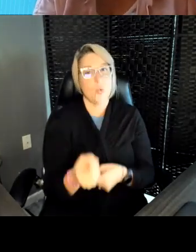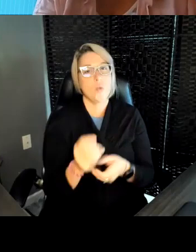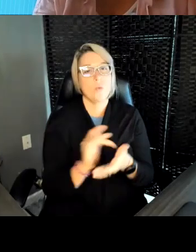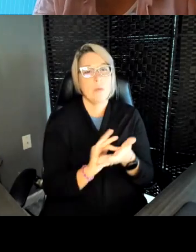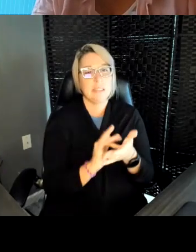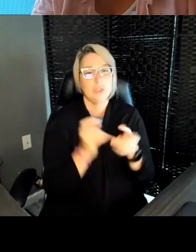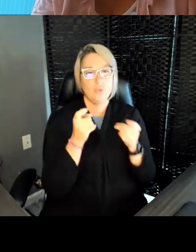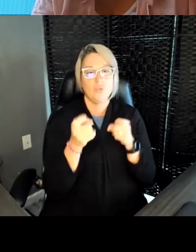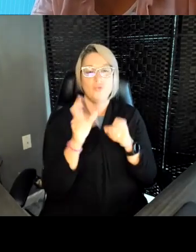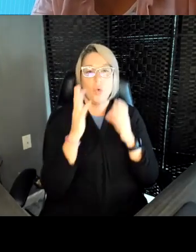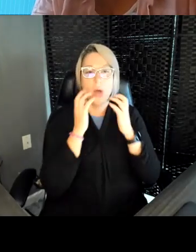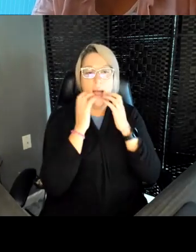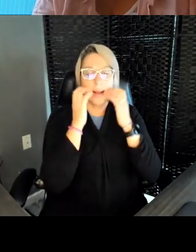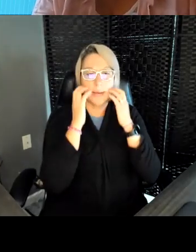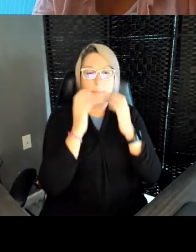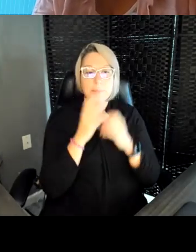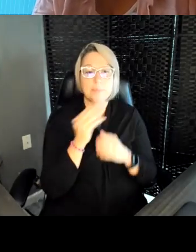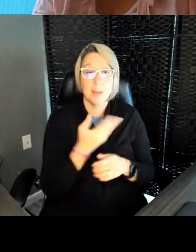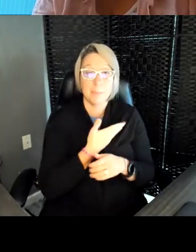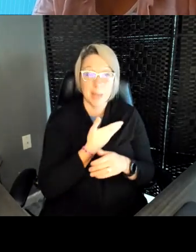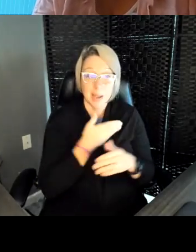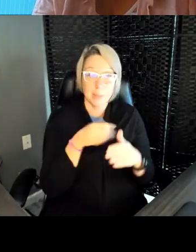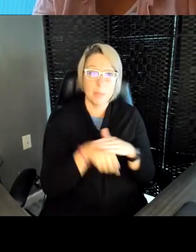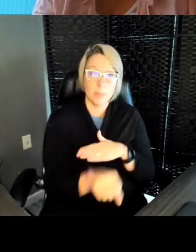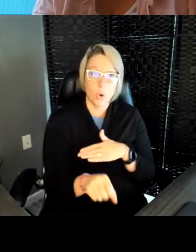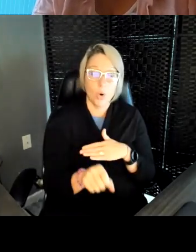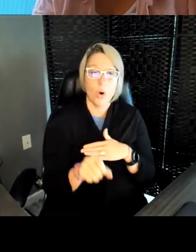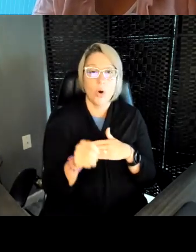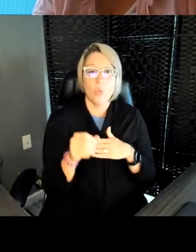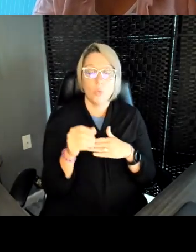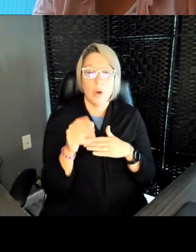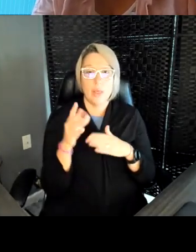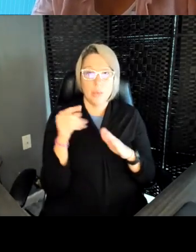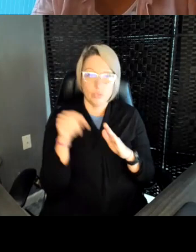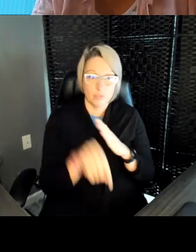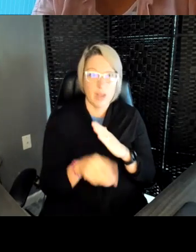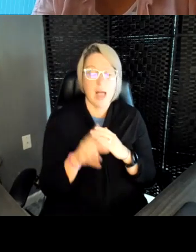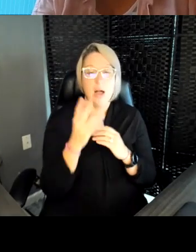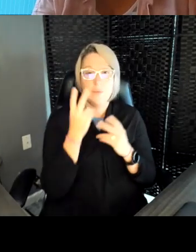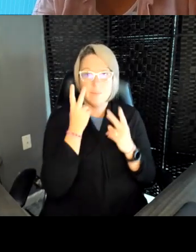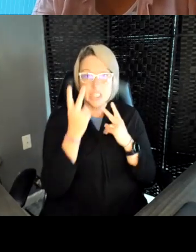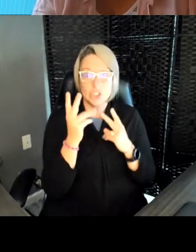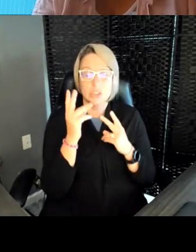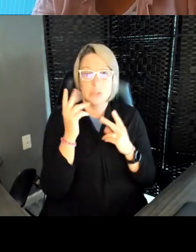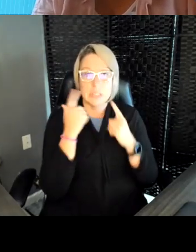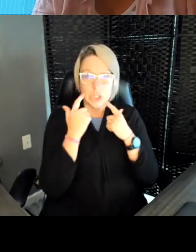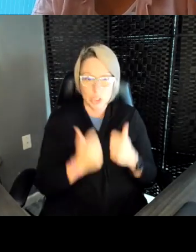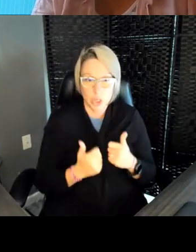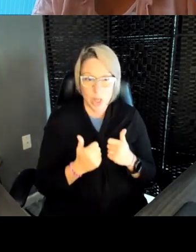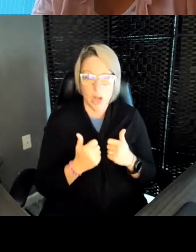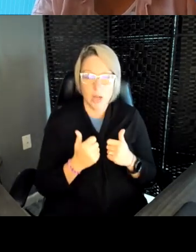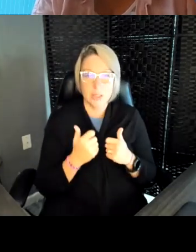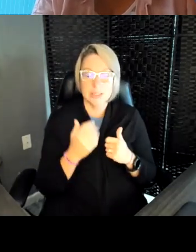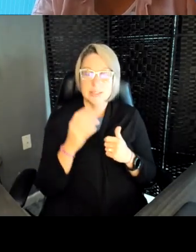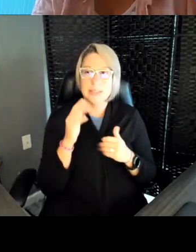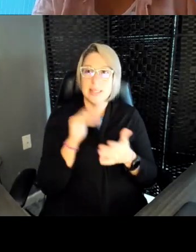her acne. And this baby was born with profound vision and hearing loss complications. And in retrospect, the doctors wondered if